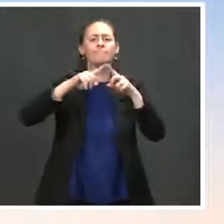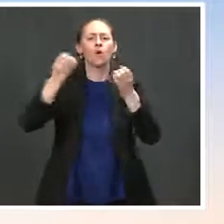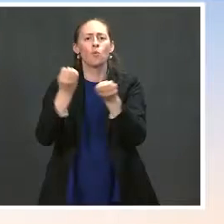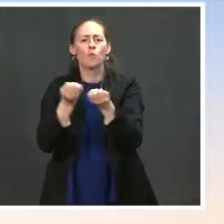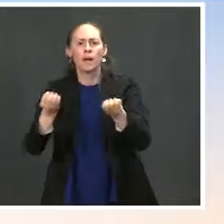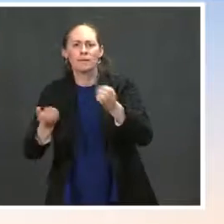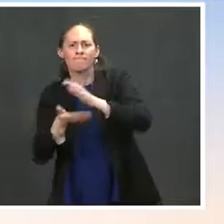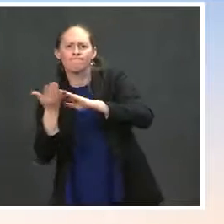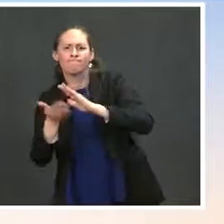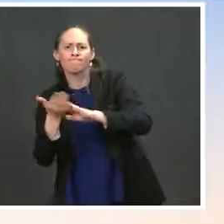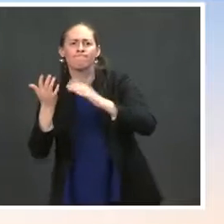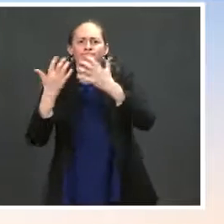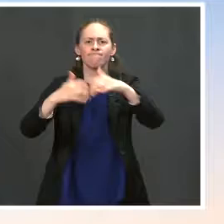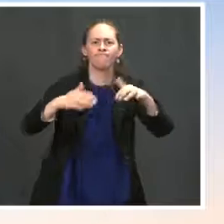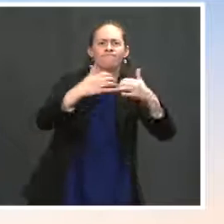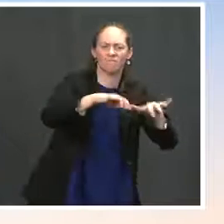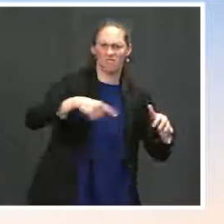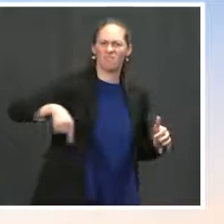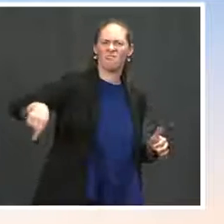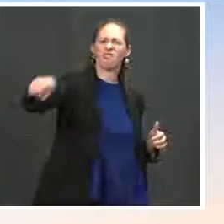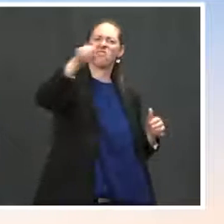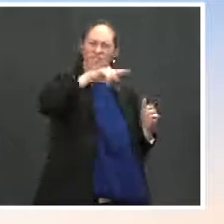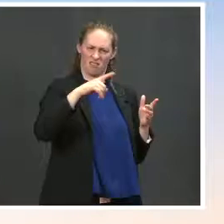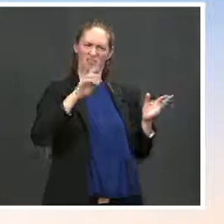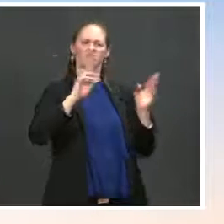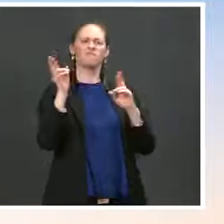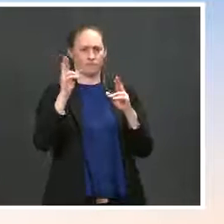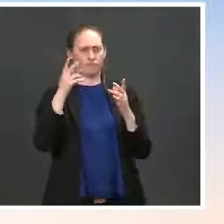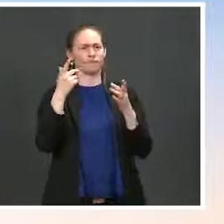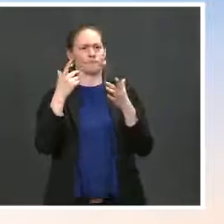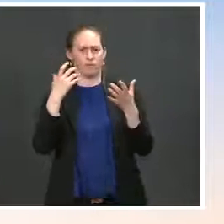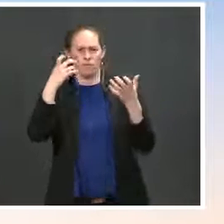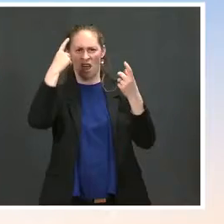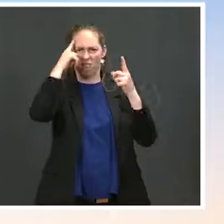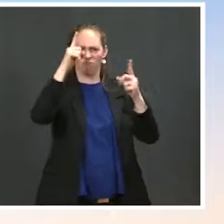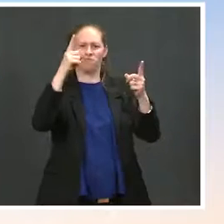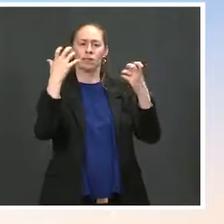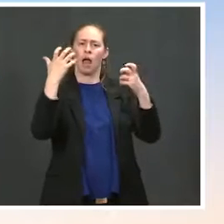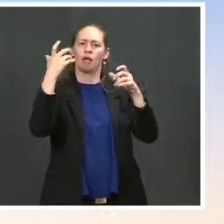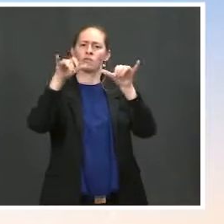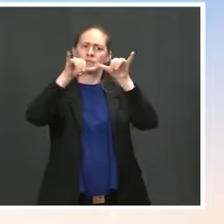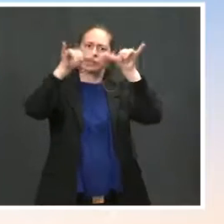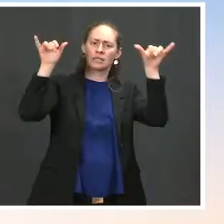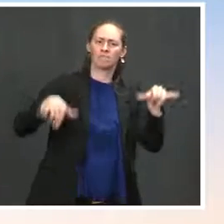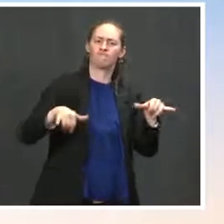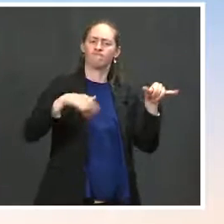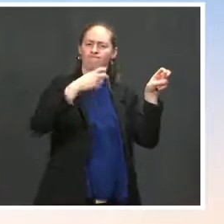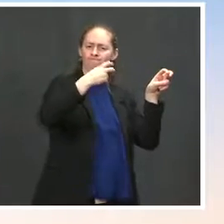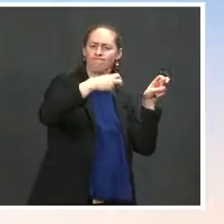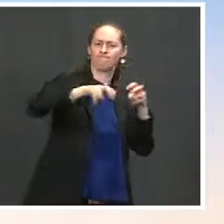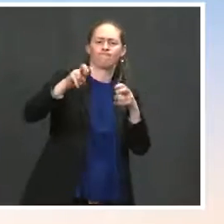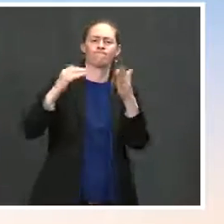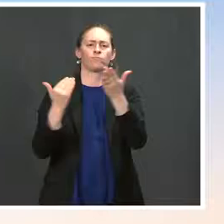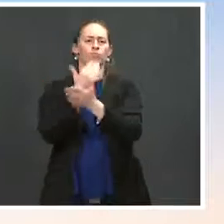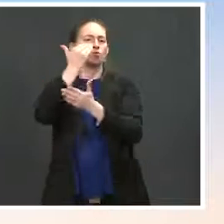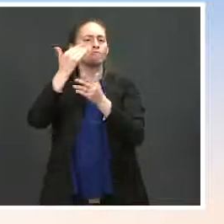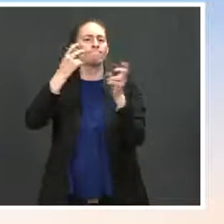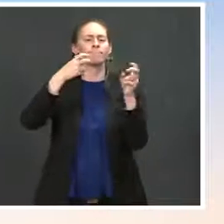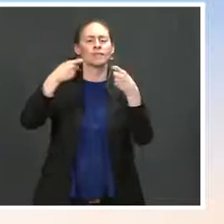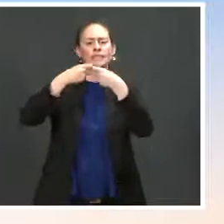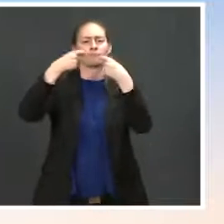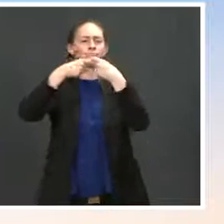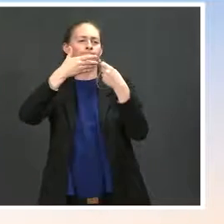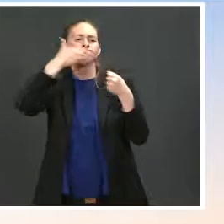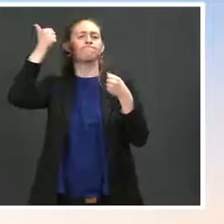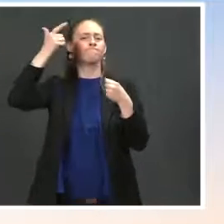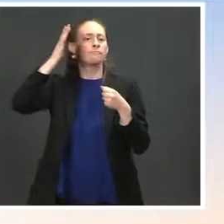America's grid and transitioning us to this new future is going to happen in countries all over the world, and we